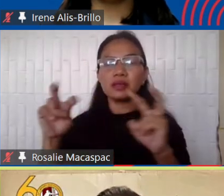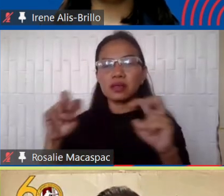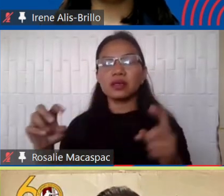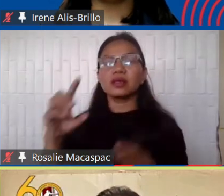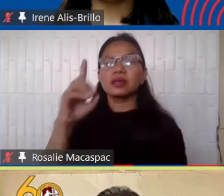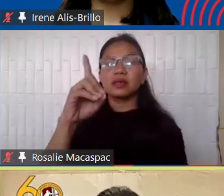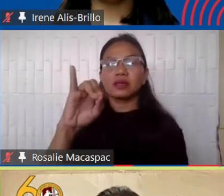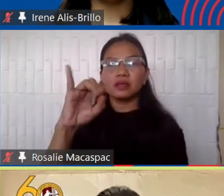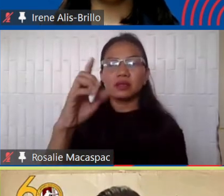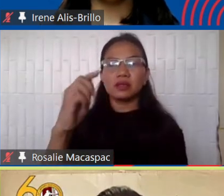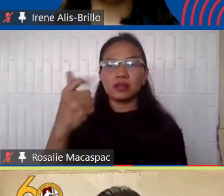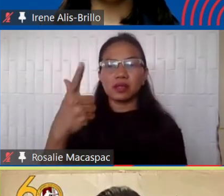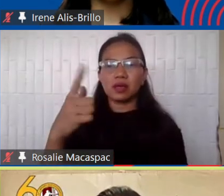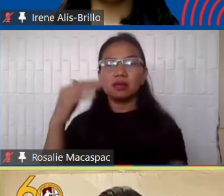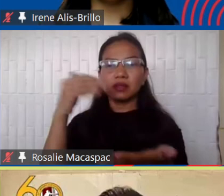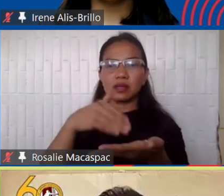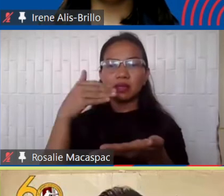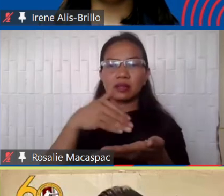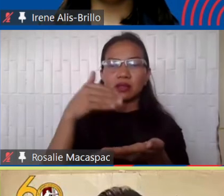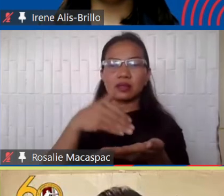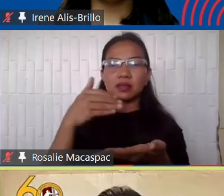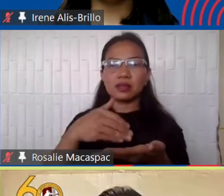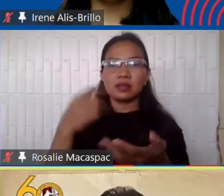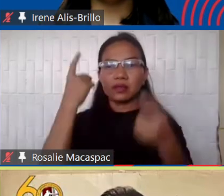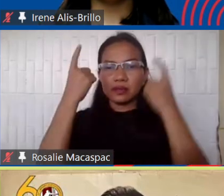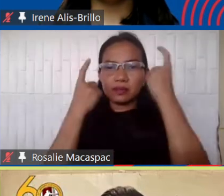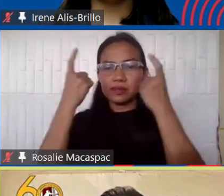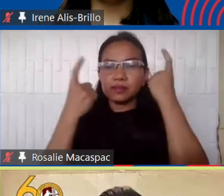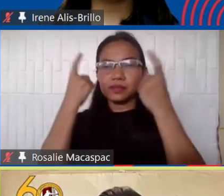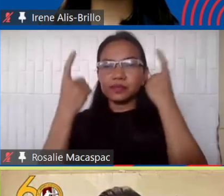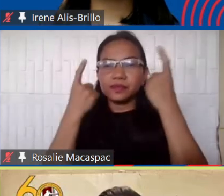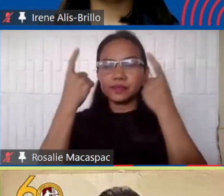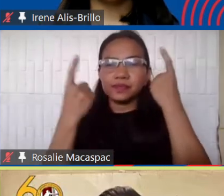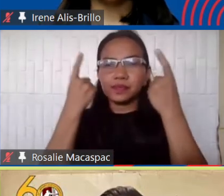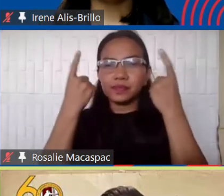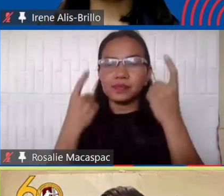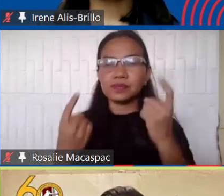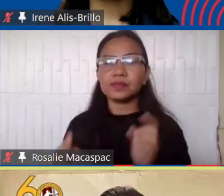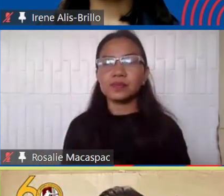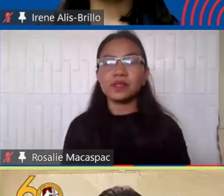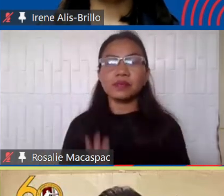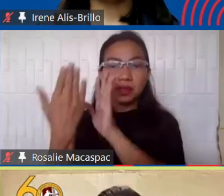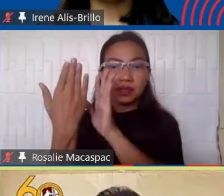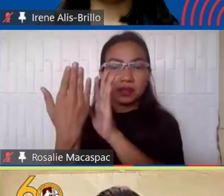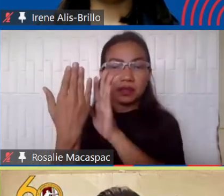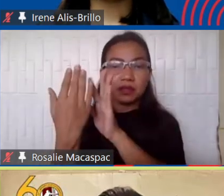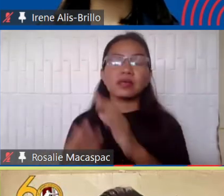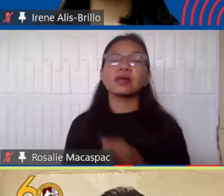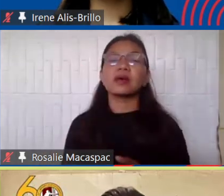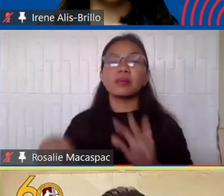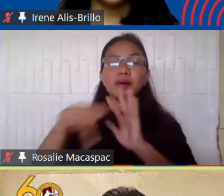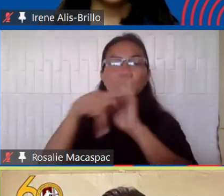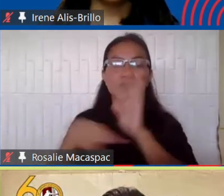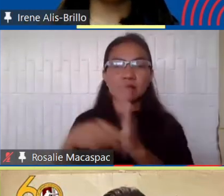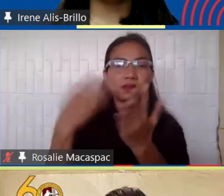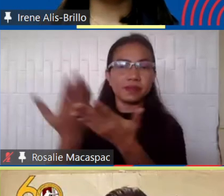So we should consider all stakeholders in crafting our policies.